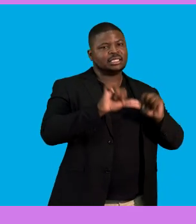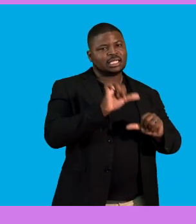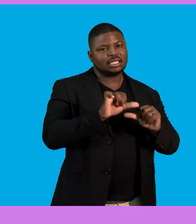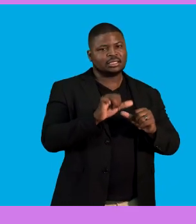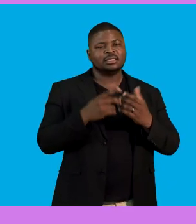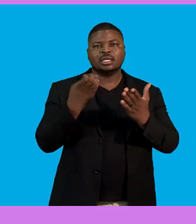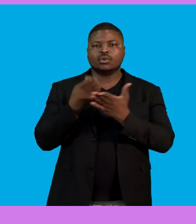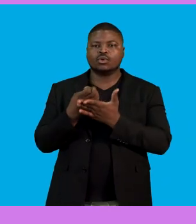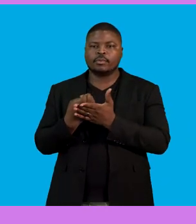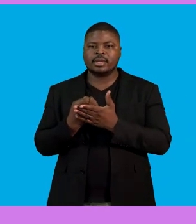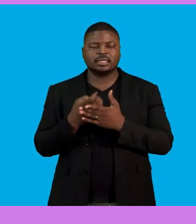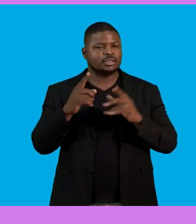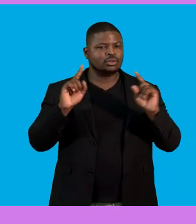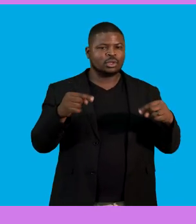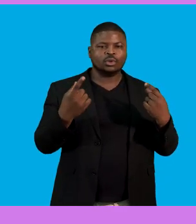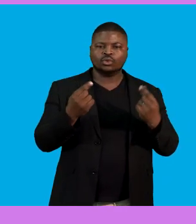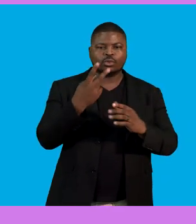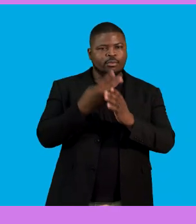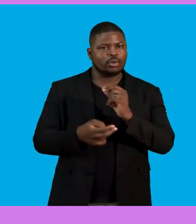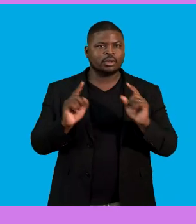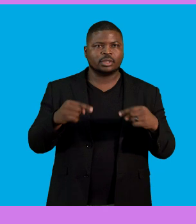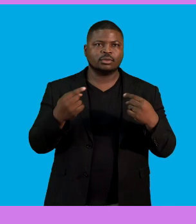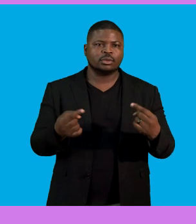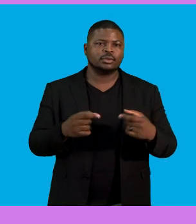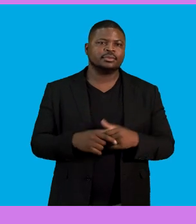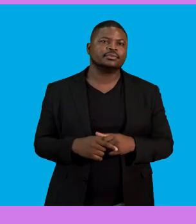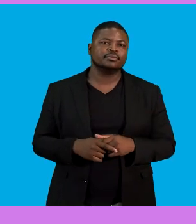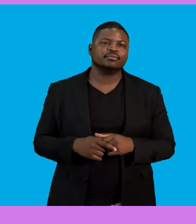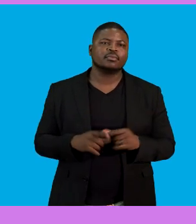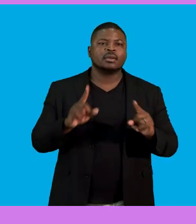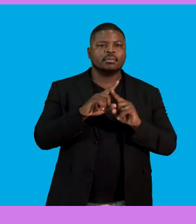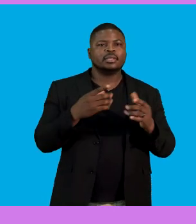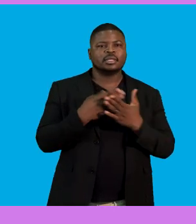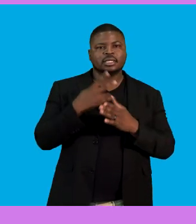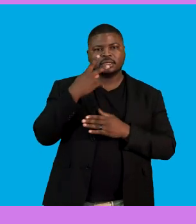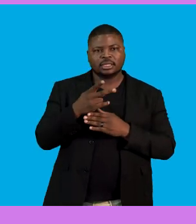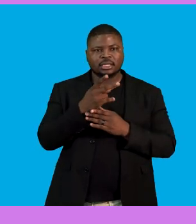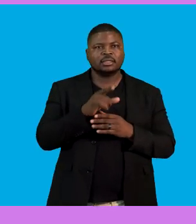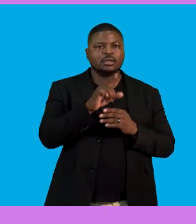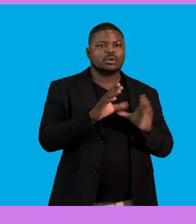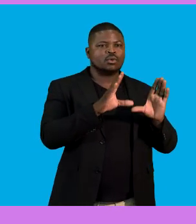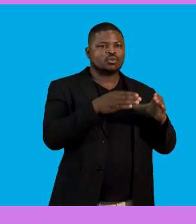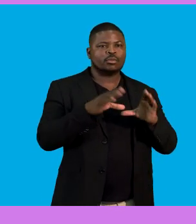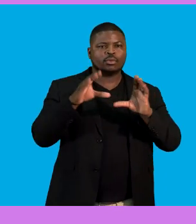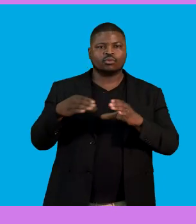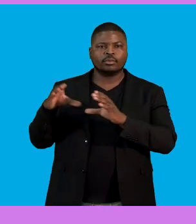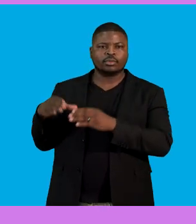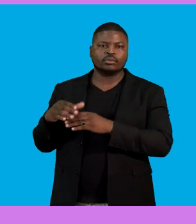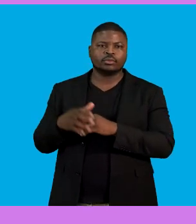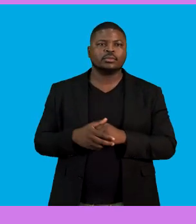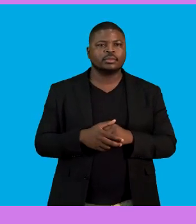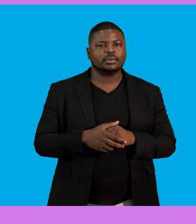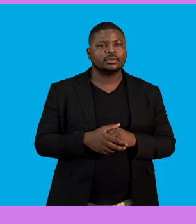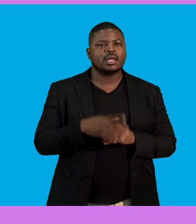and maybe economics, for an example. So if we can check there, we've got like a group of streams indicated there. We've